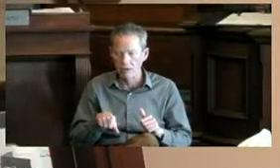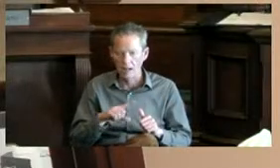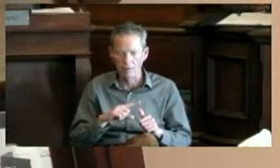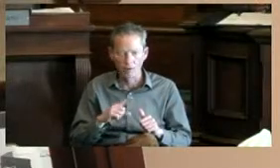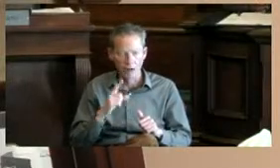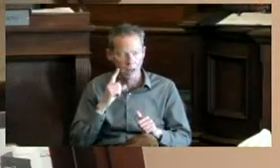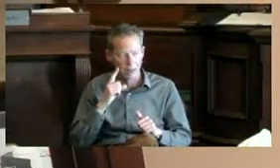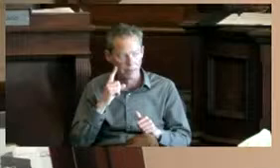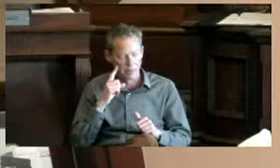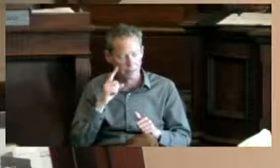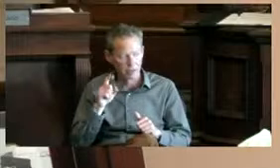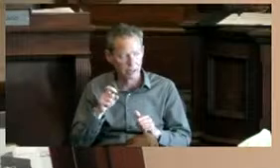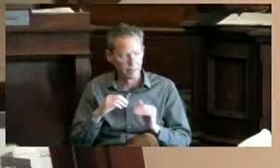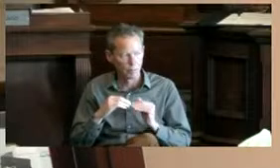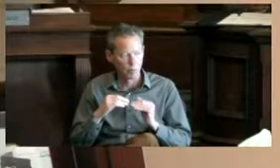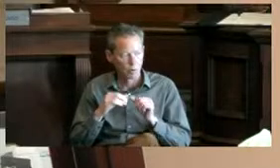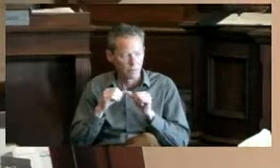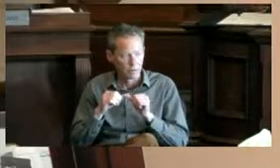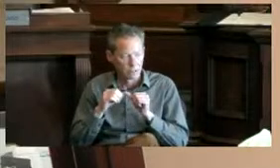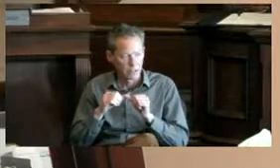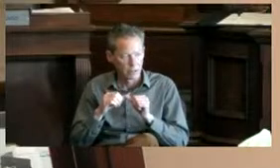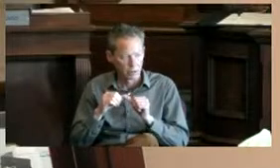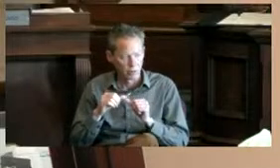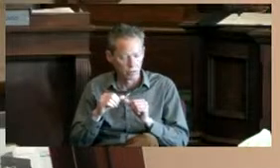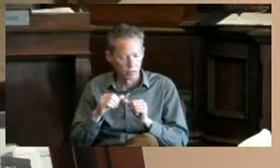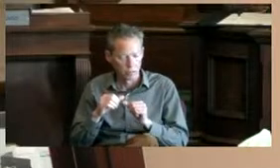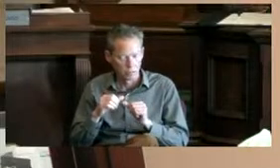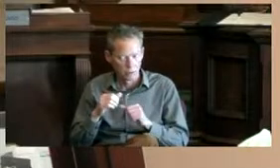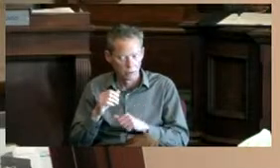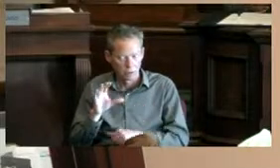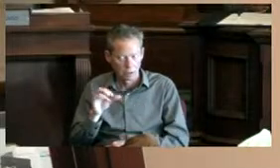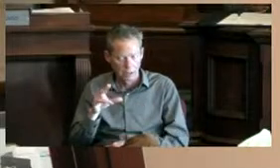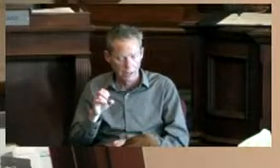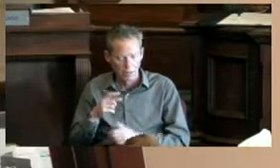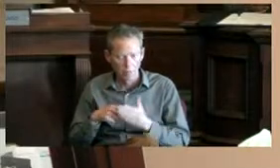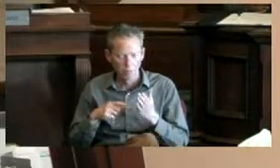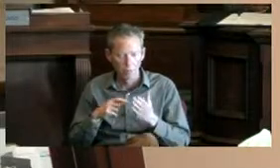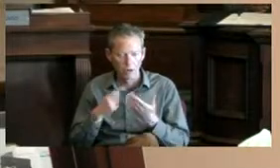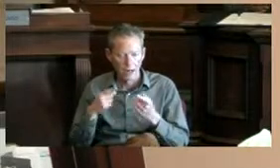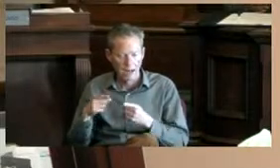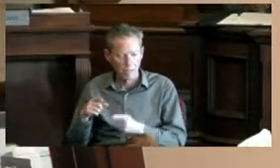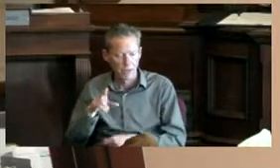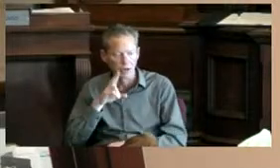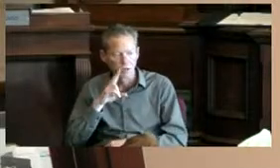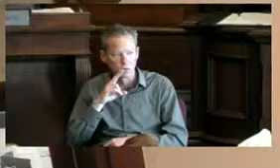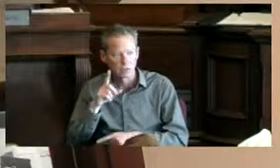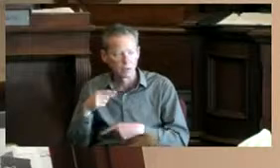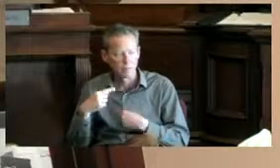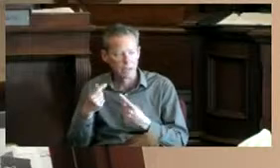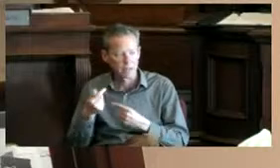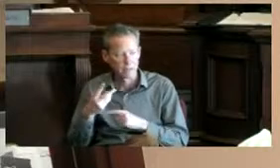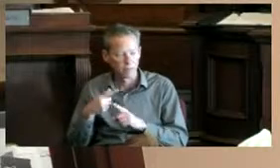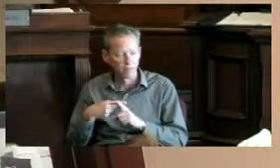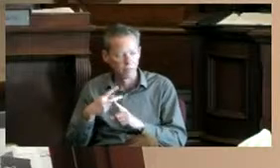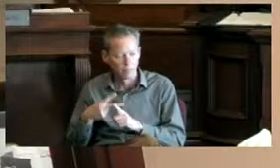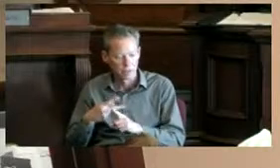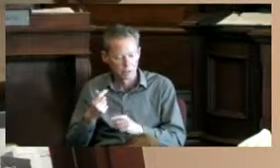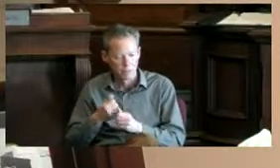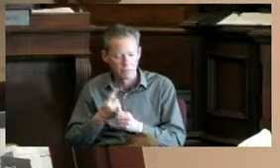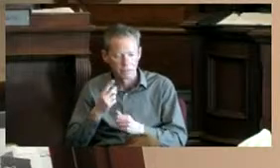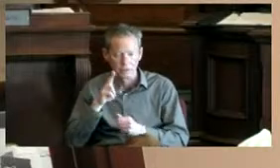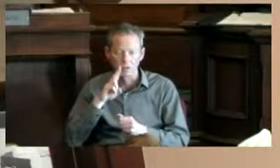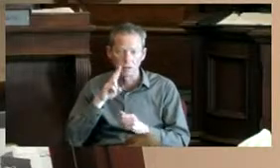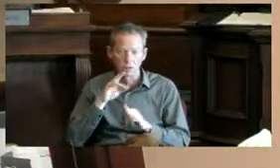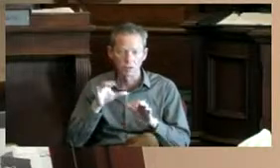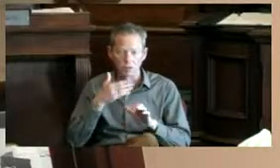we need more out of our continuum of care. I think if we look at what was written about in Houston in the last couple of months, where everyone has kind of said that Houston is